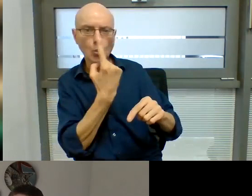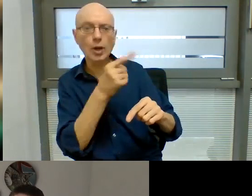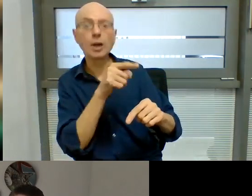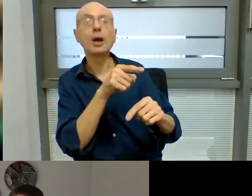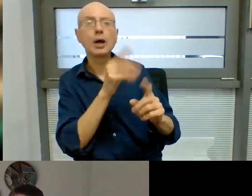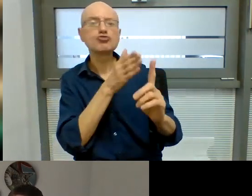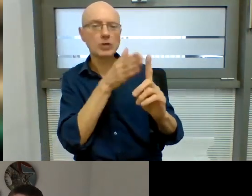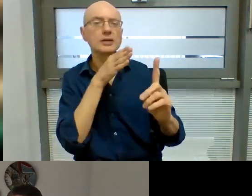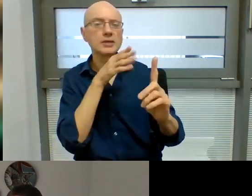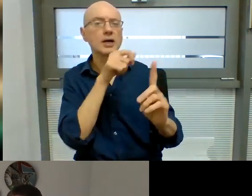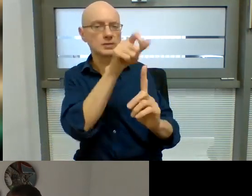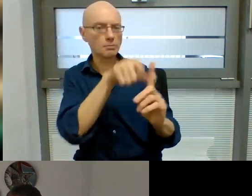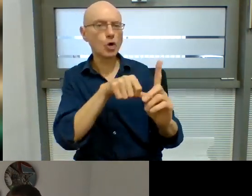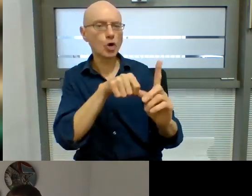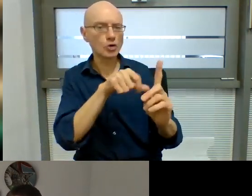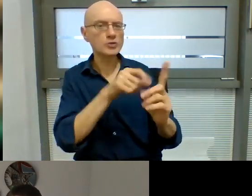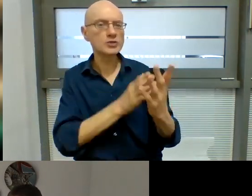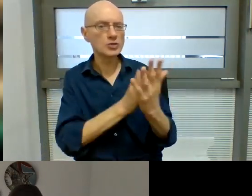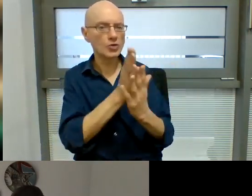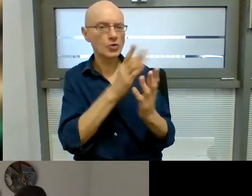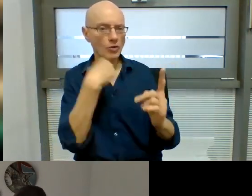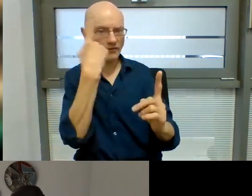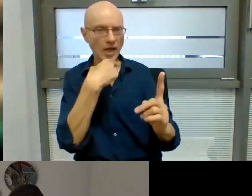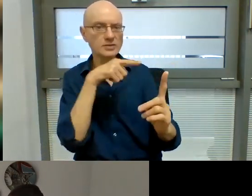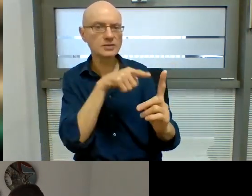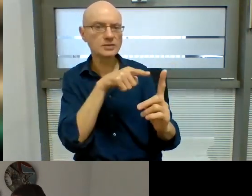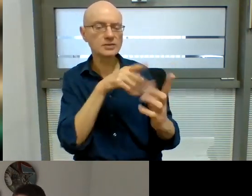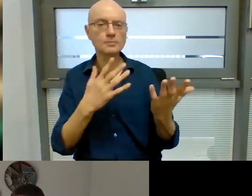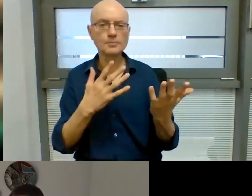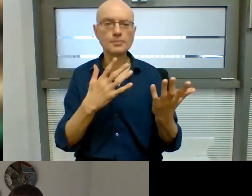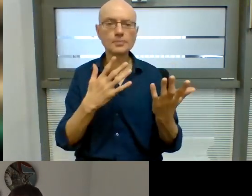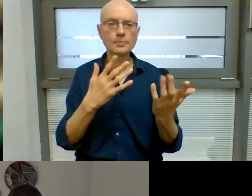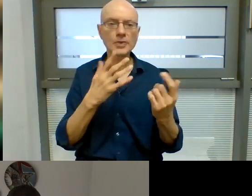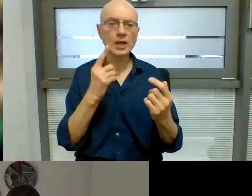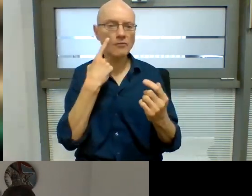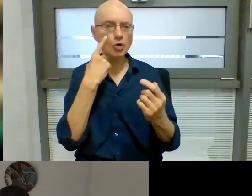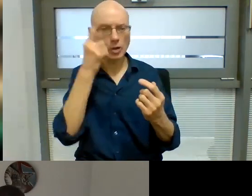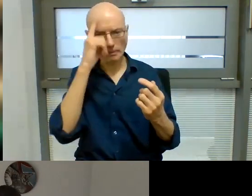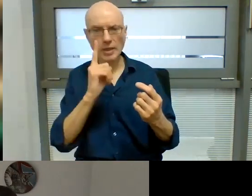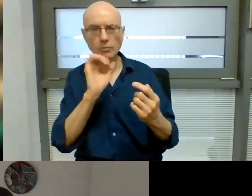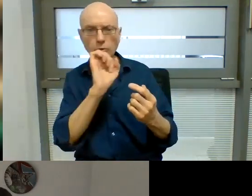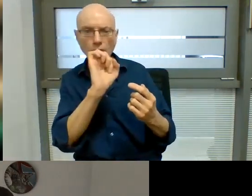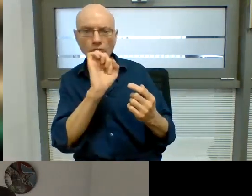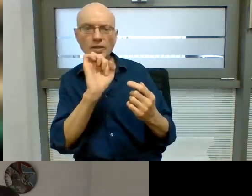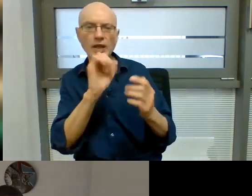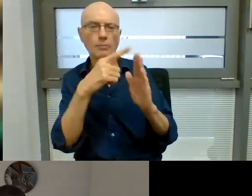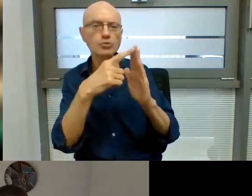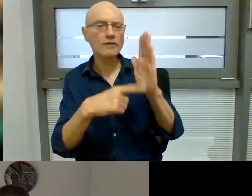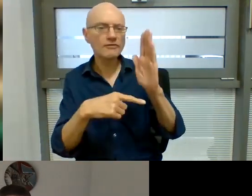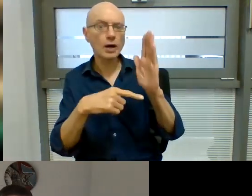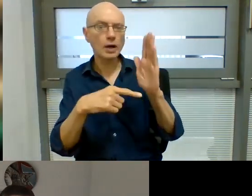we all go to. When you look at people's profiles, it's all about the face, isn't it? So